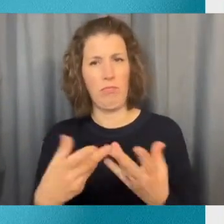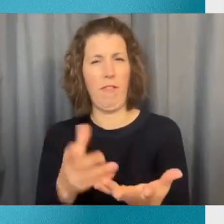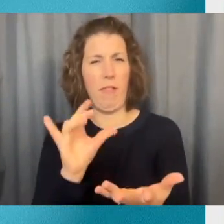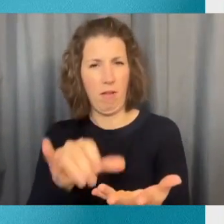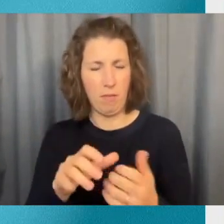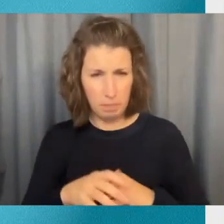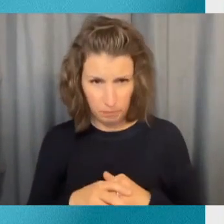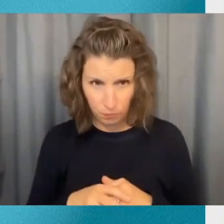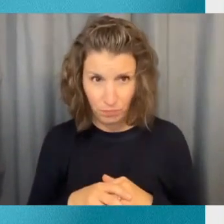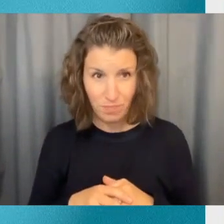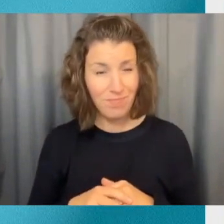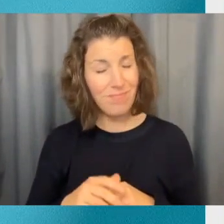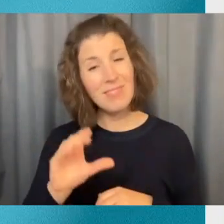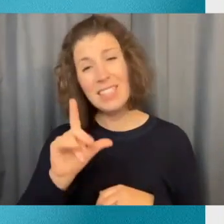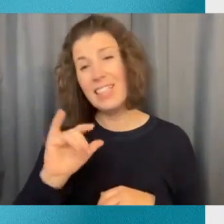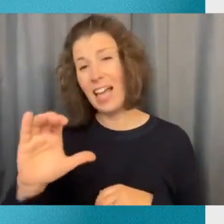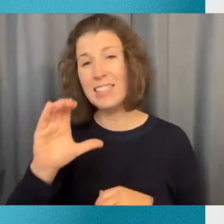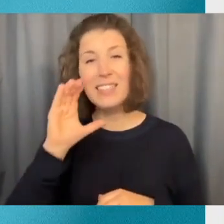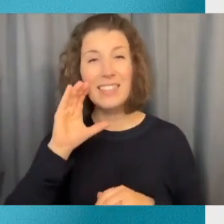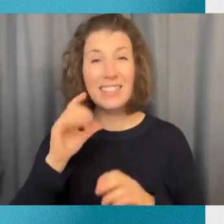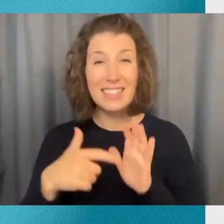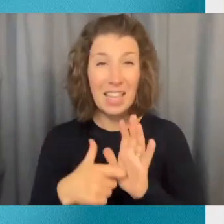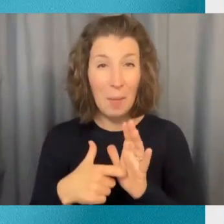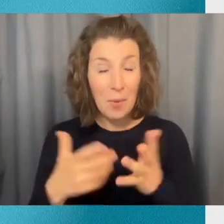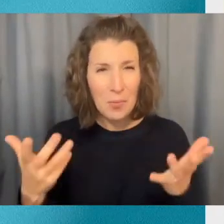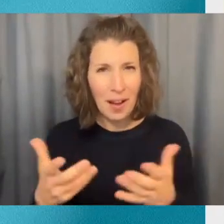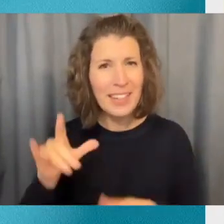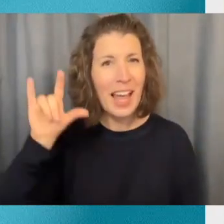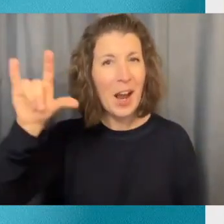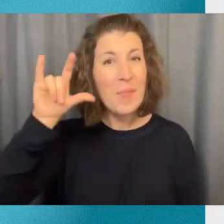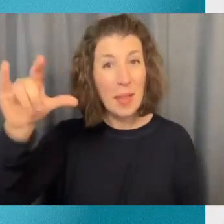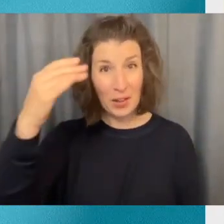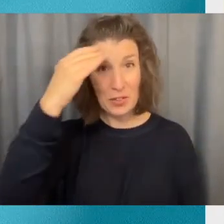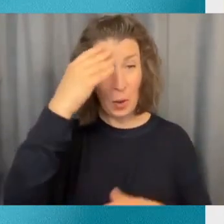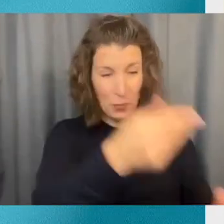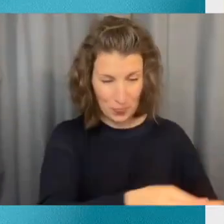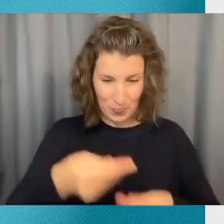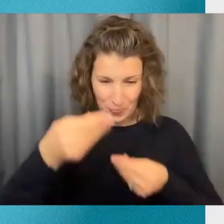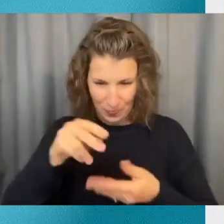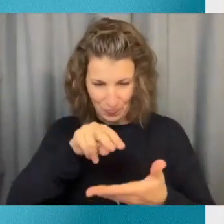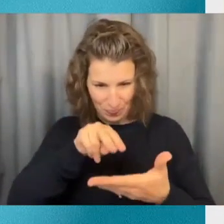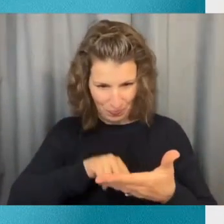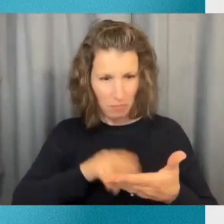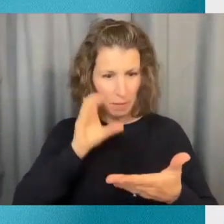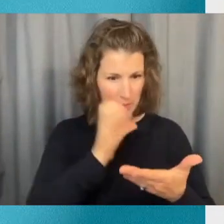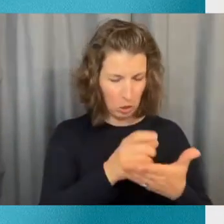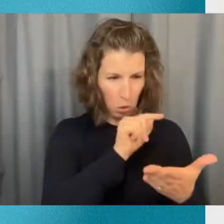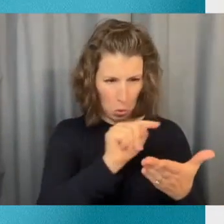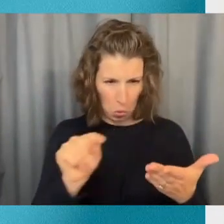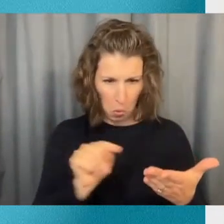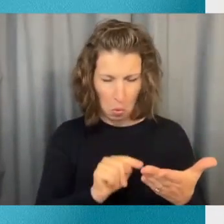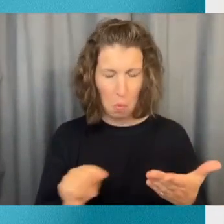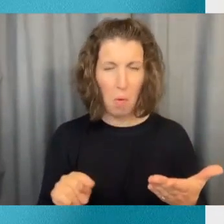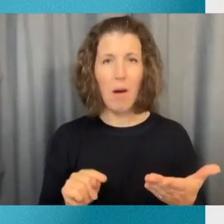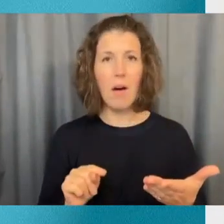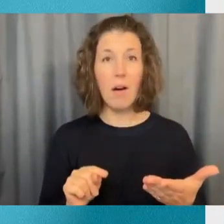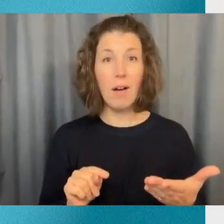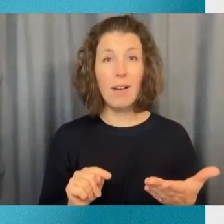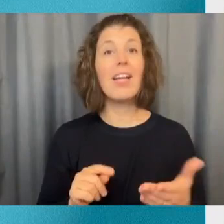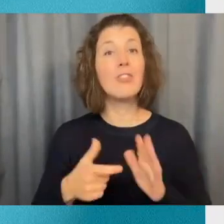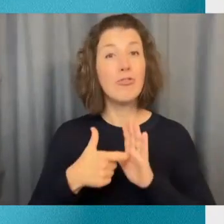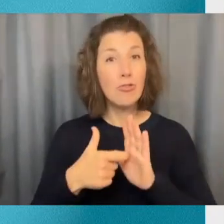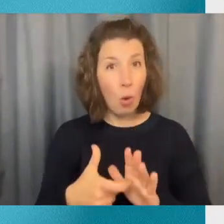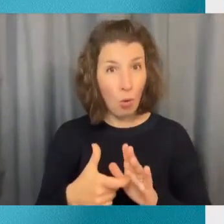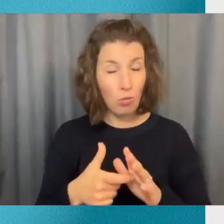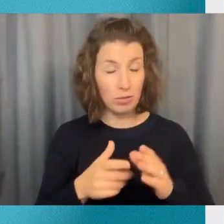right? When you're on an airplane, this is a comic, right? It shows over time what needs to be done. The learner is very stressed.